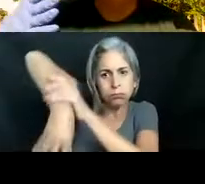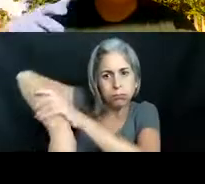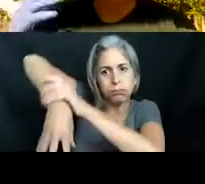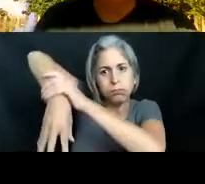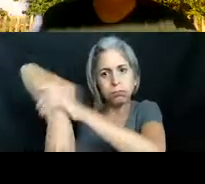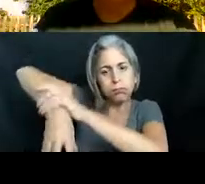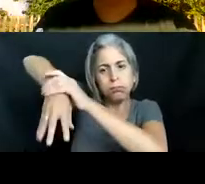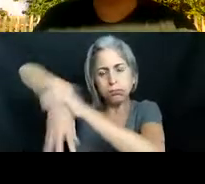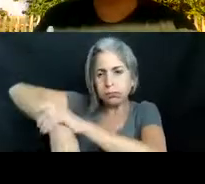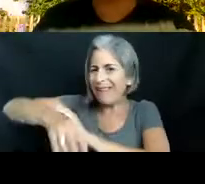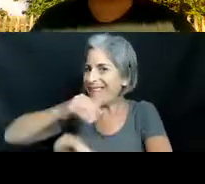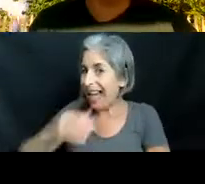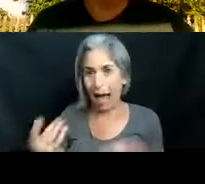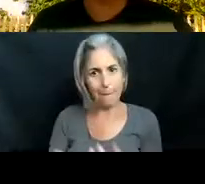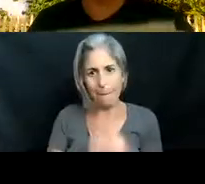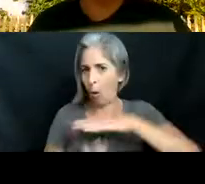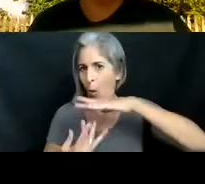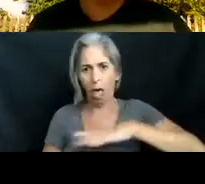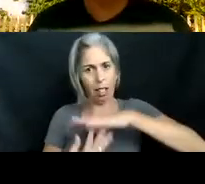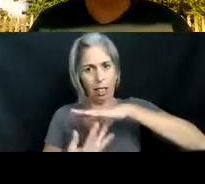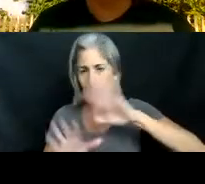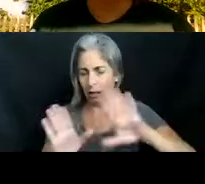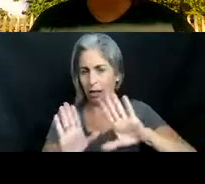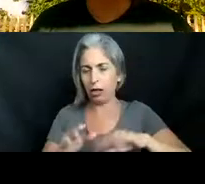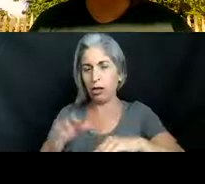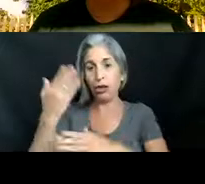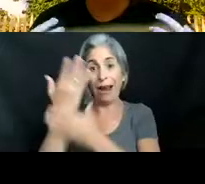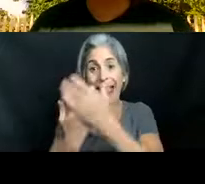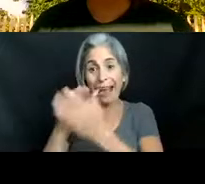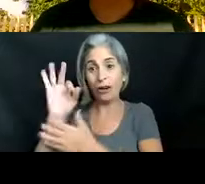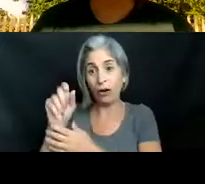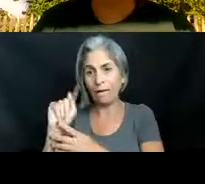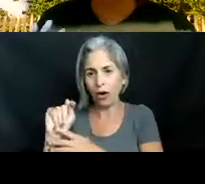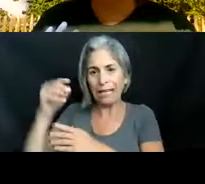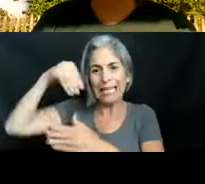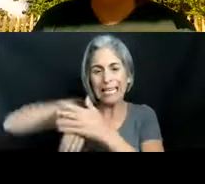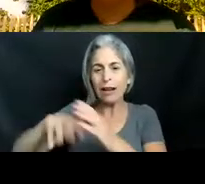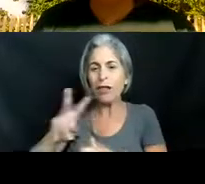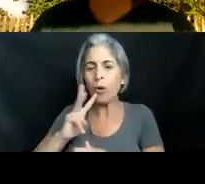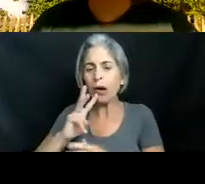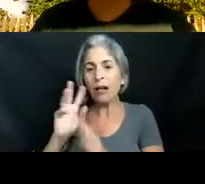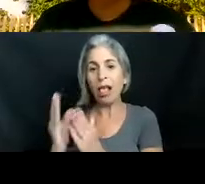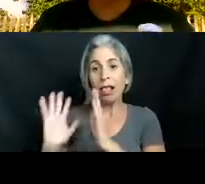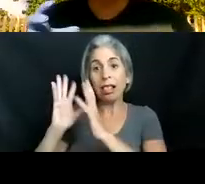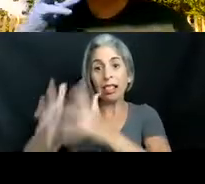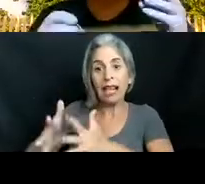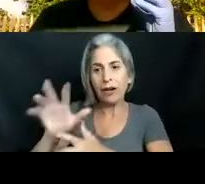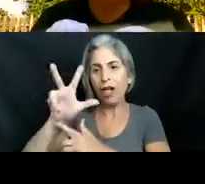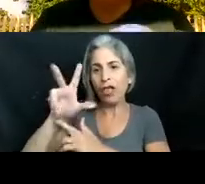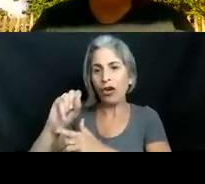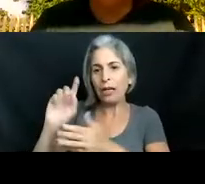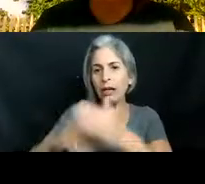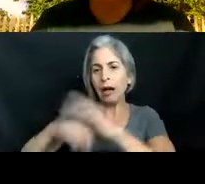bring it to a boil, let it cool off until you could put your hand or your foot or whatever got stung into it, and then leave it there for 30 to 90 minutes because that will help